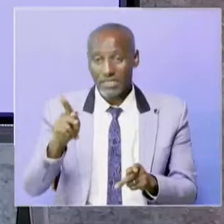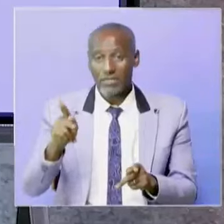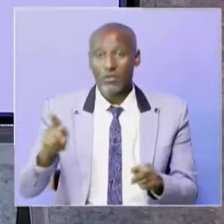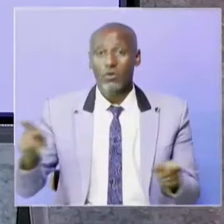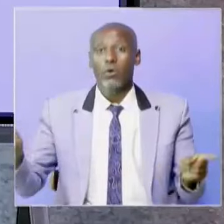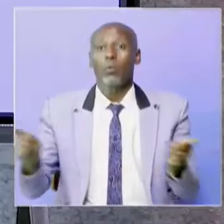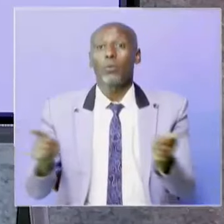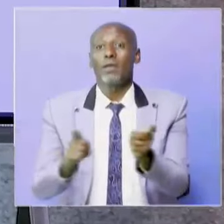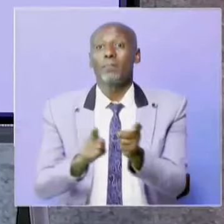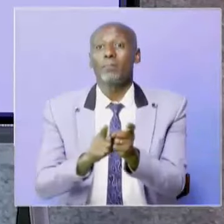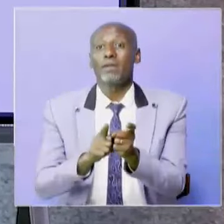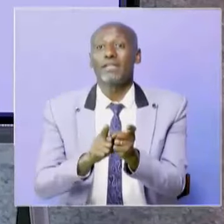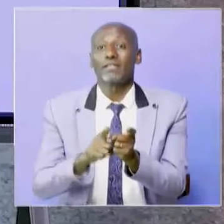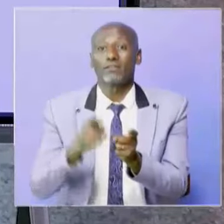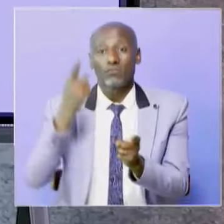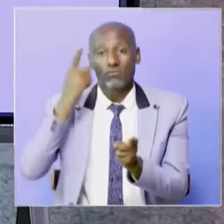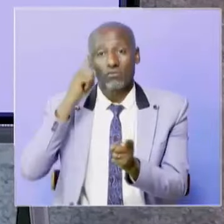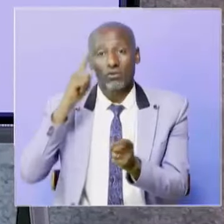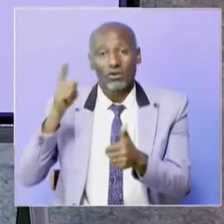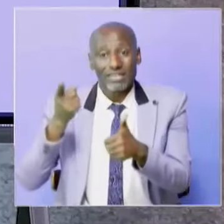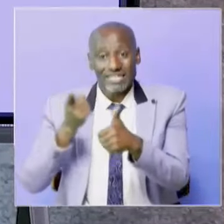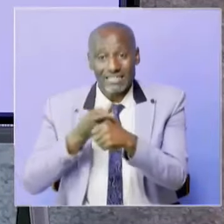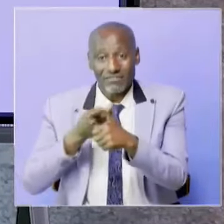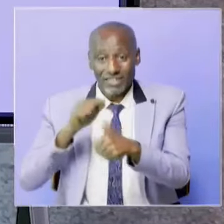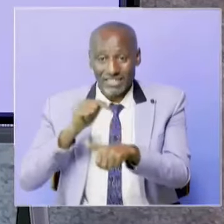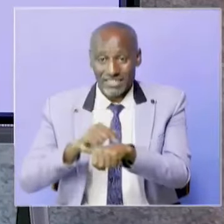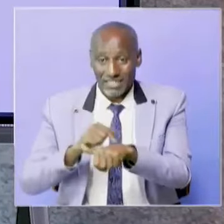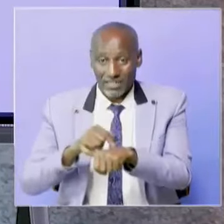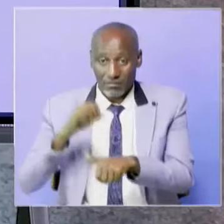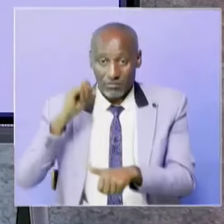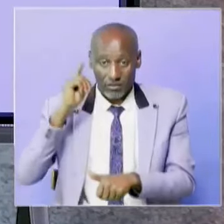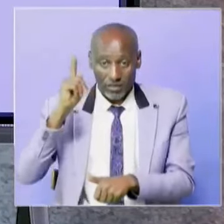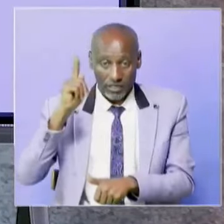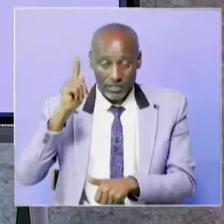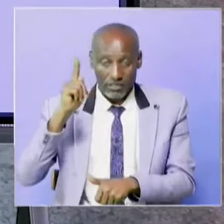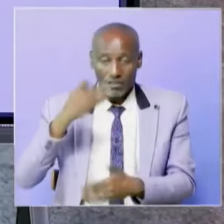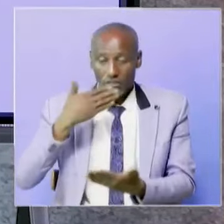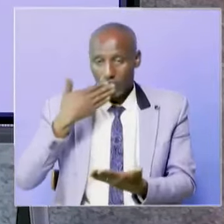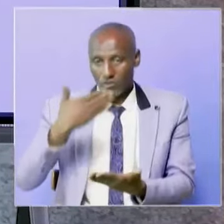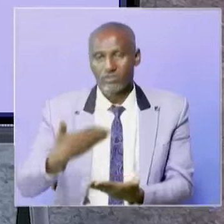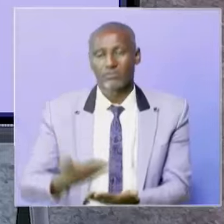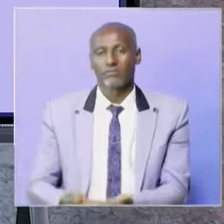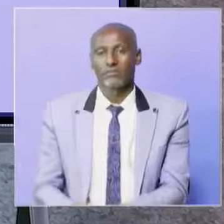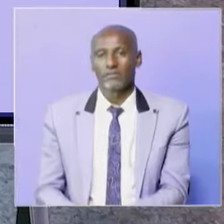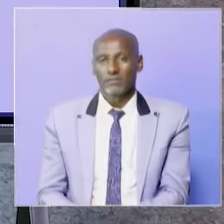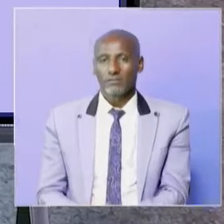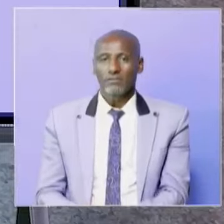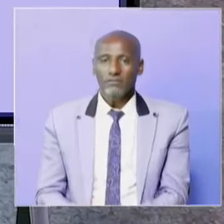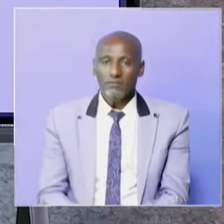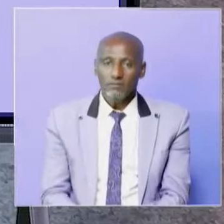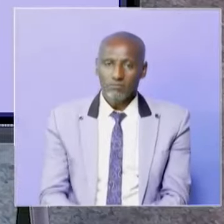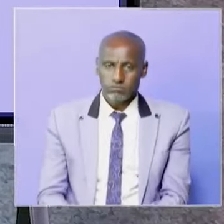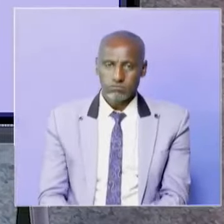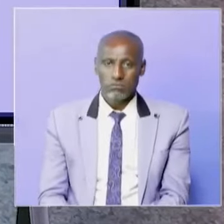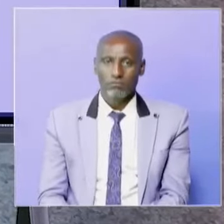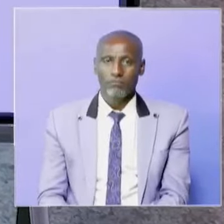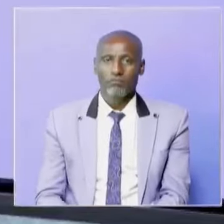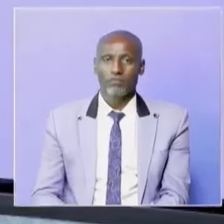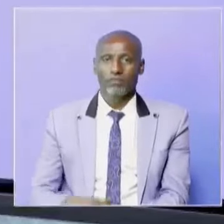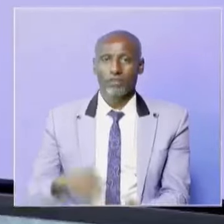with someone for the first time. Am I right? Good student. So, if someone says, good